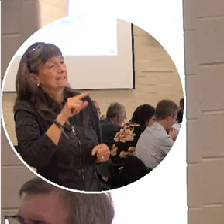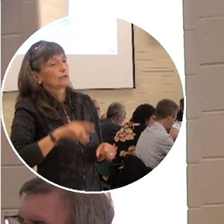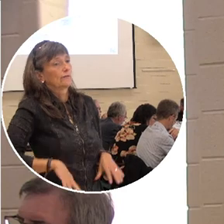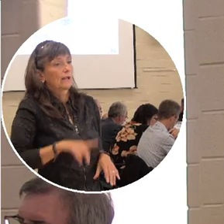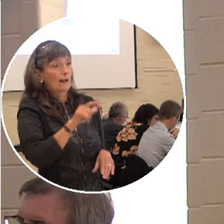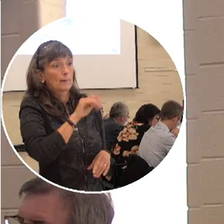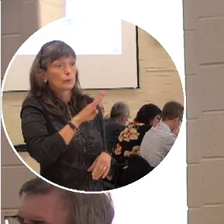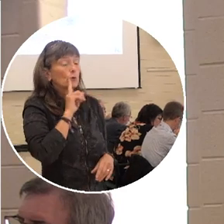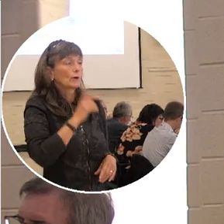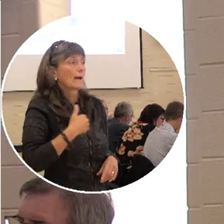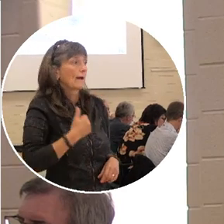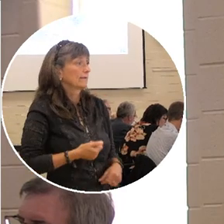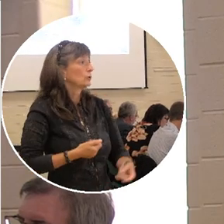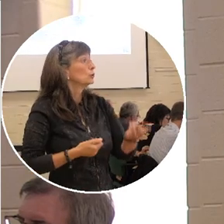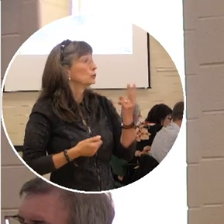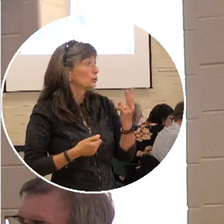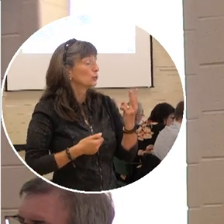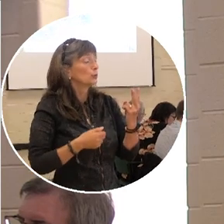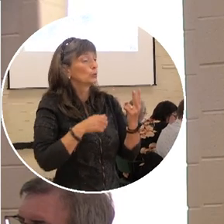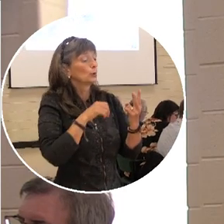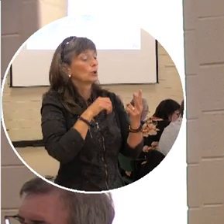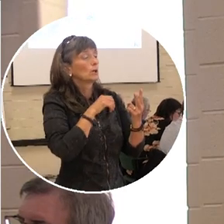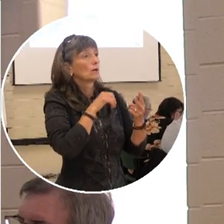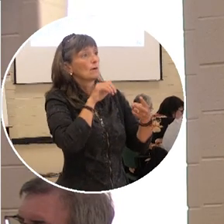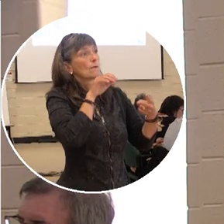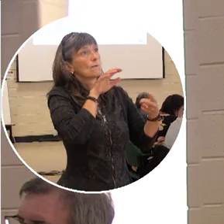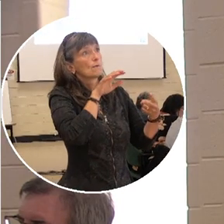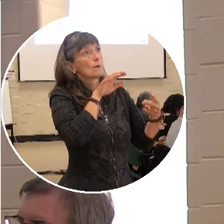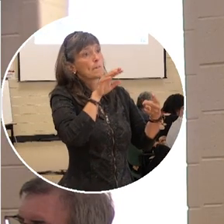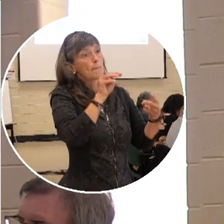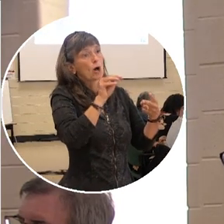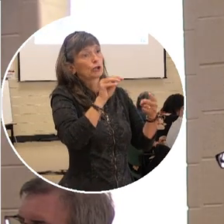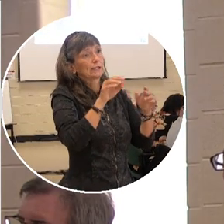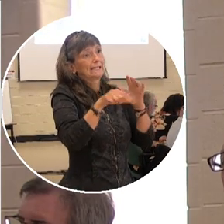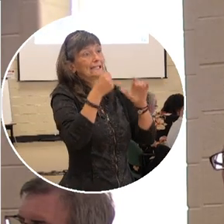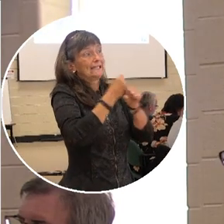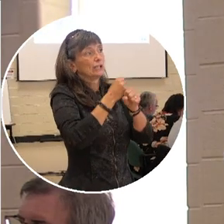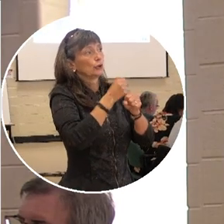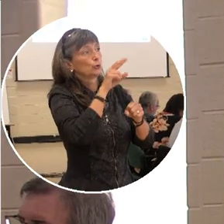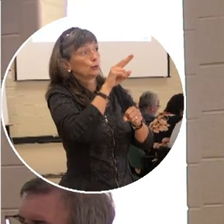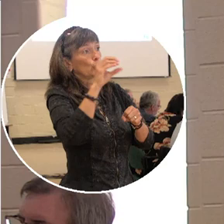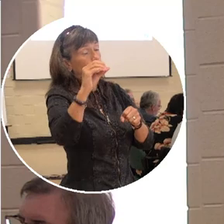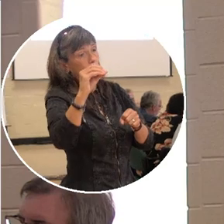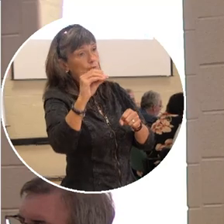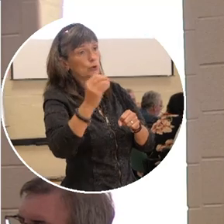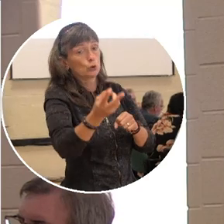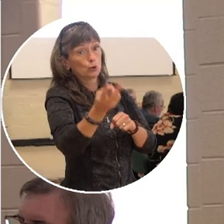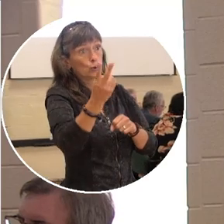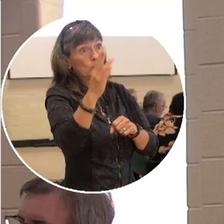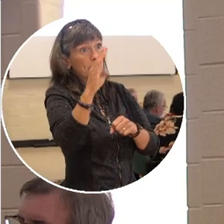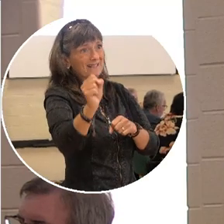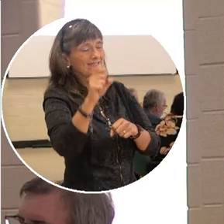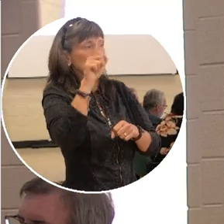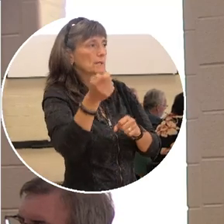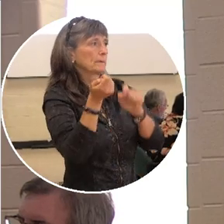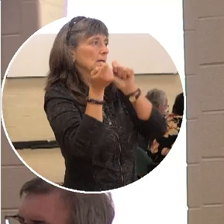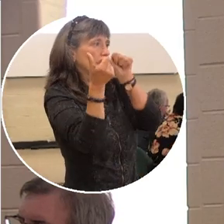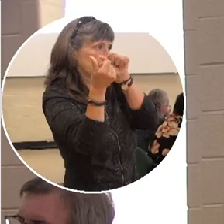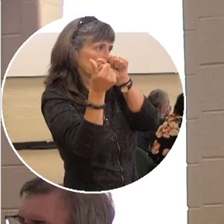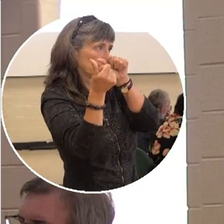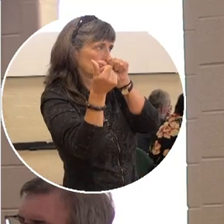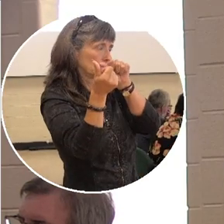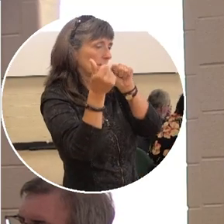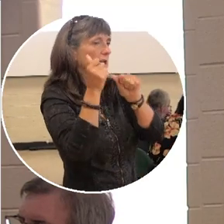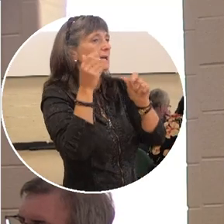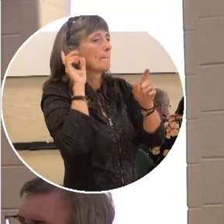are 42 model year 2000 buses that have to be removed from service as